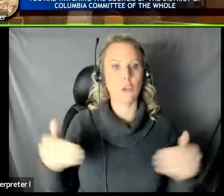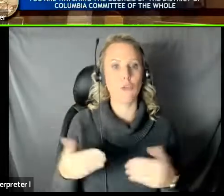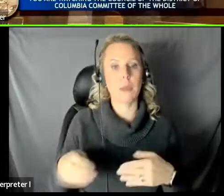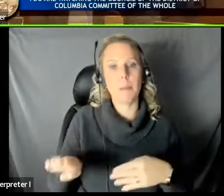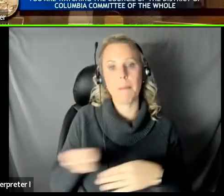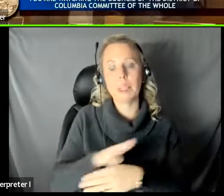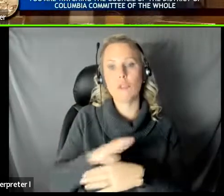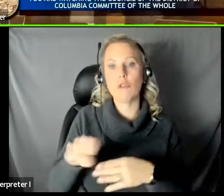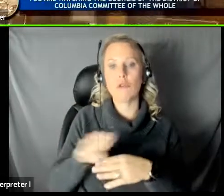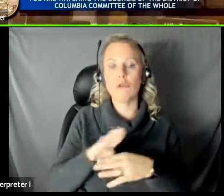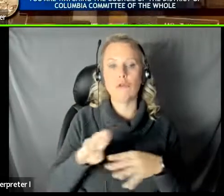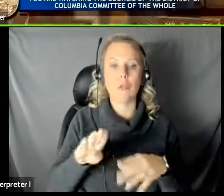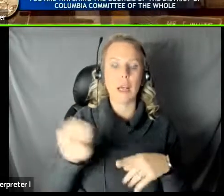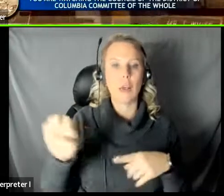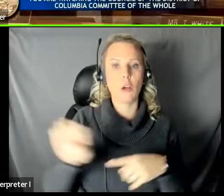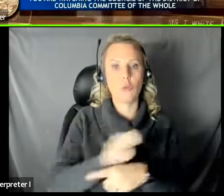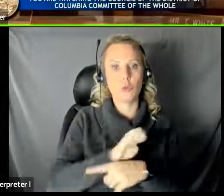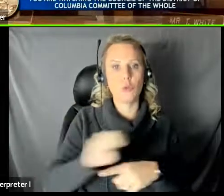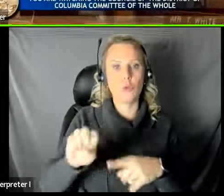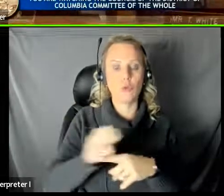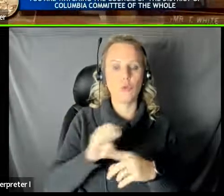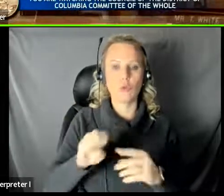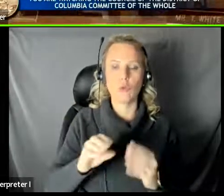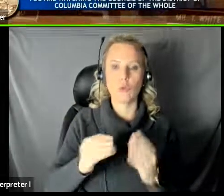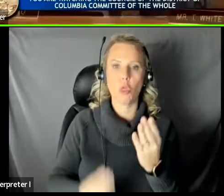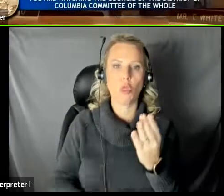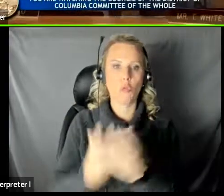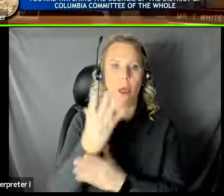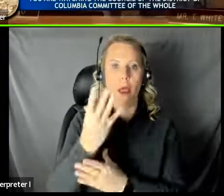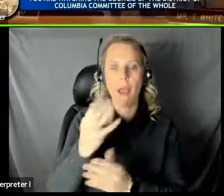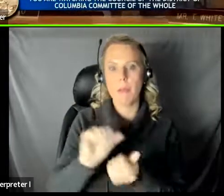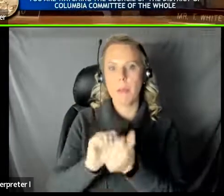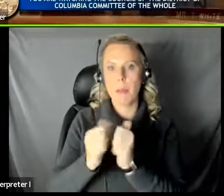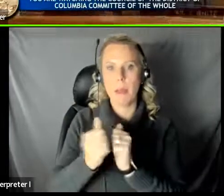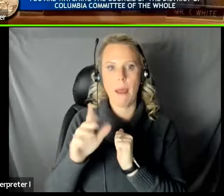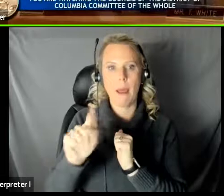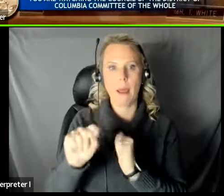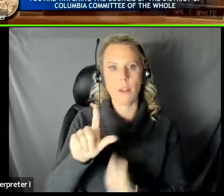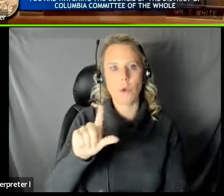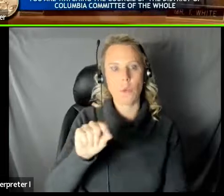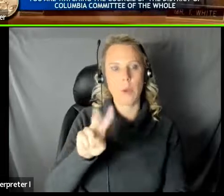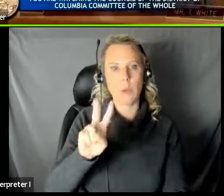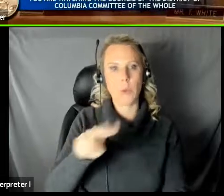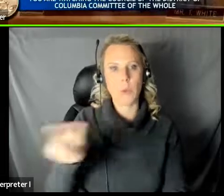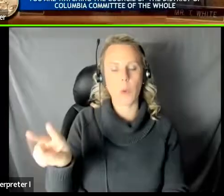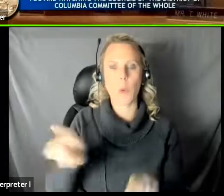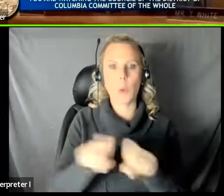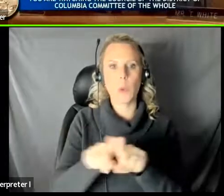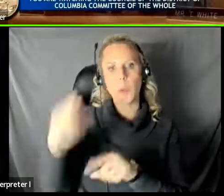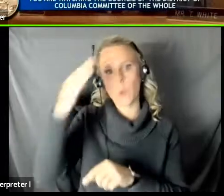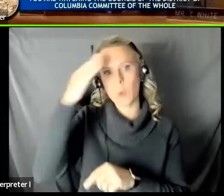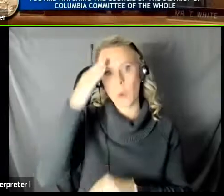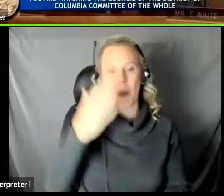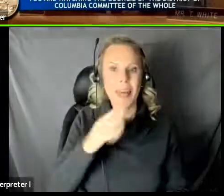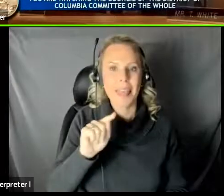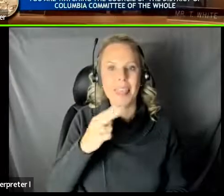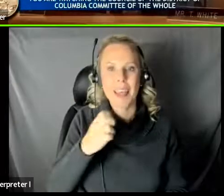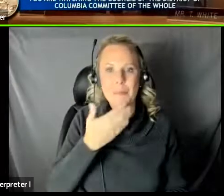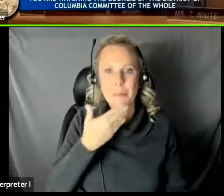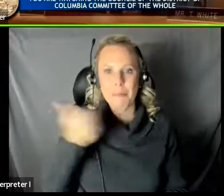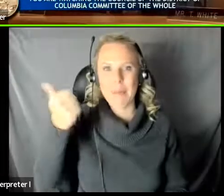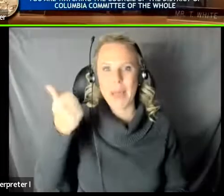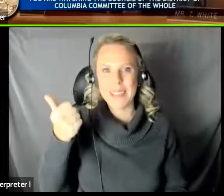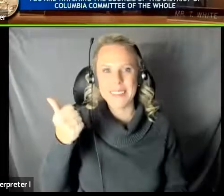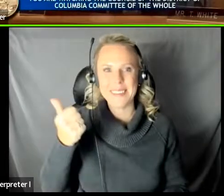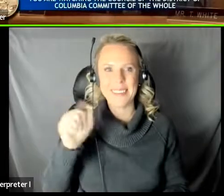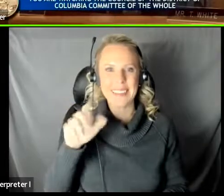and Entrepreneurship Support to Thrive Amendment Act of 2022, otherwise known as the BEST Act.